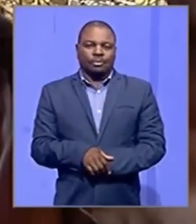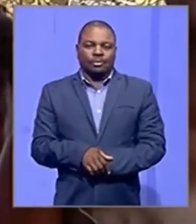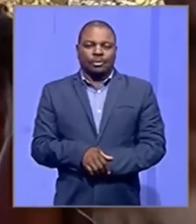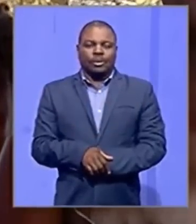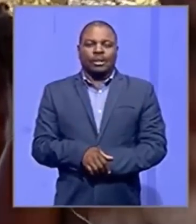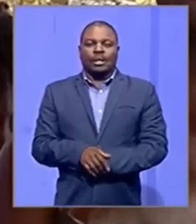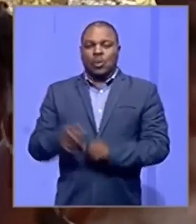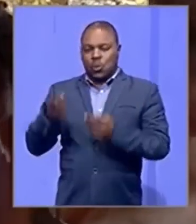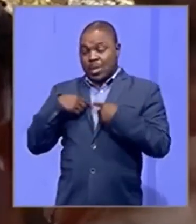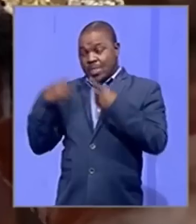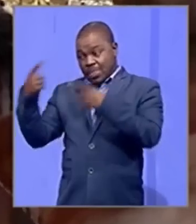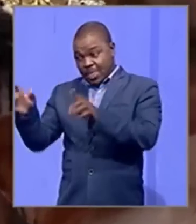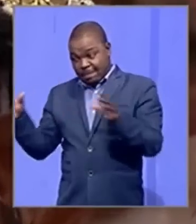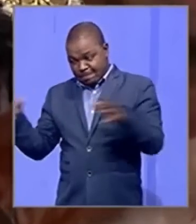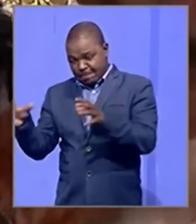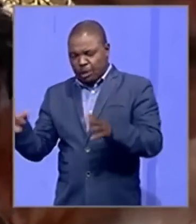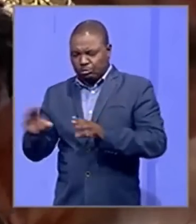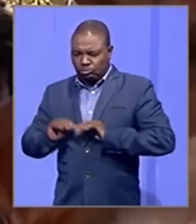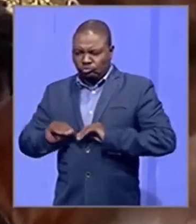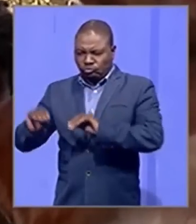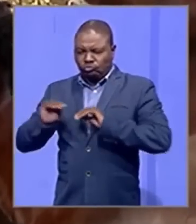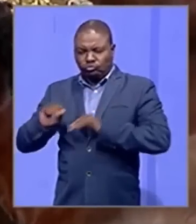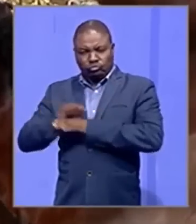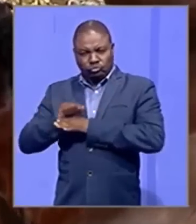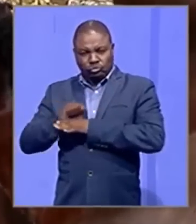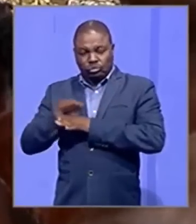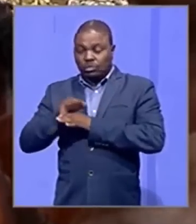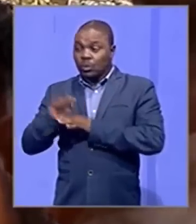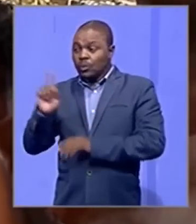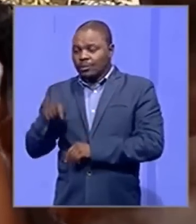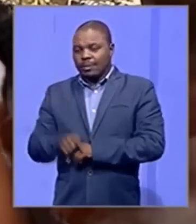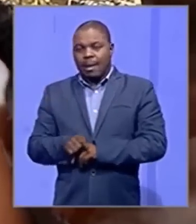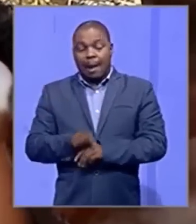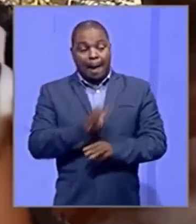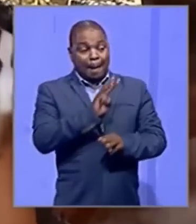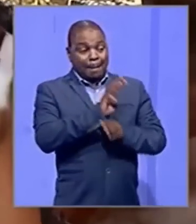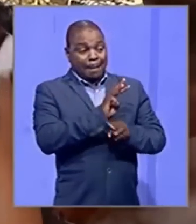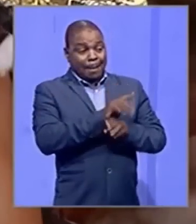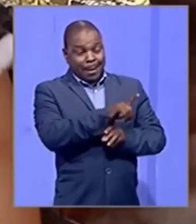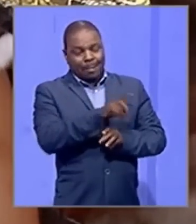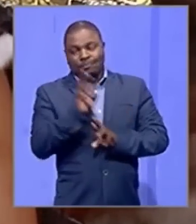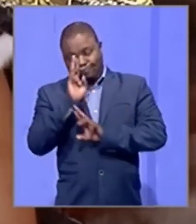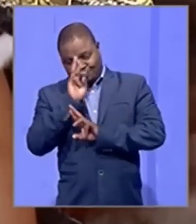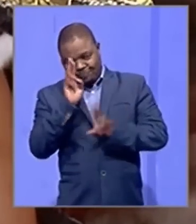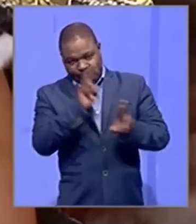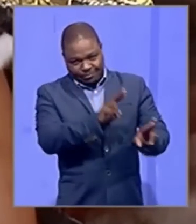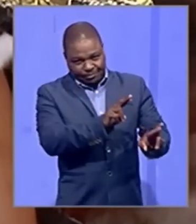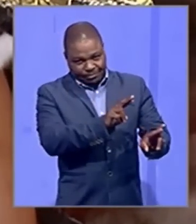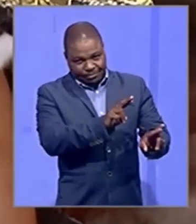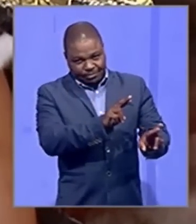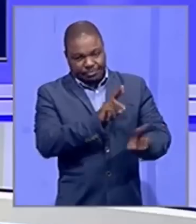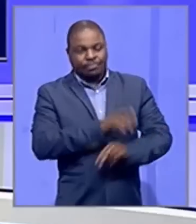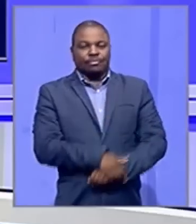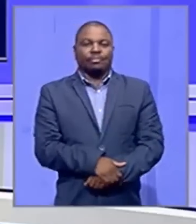sibawisela sabafundisa ukuthi umama uyahlonitshwa.